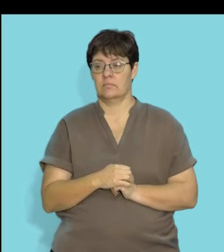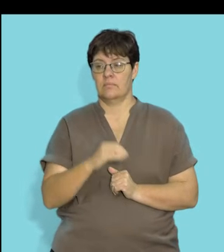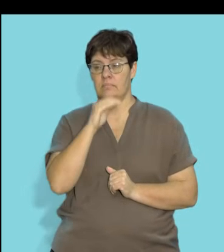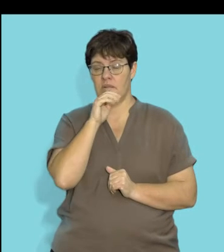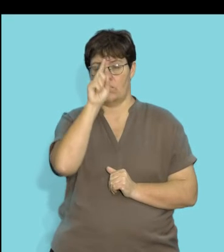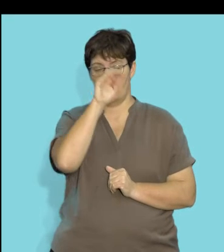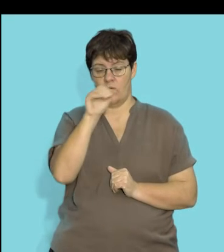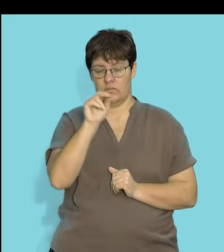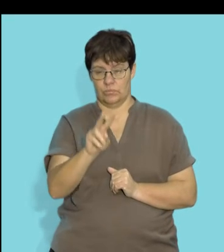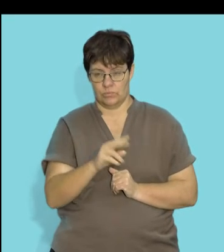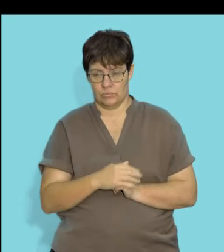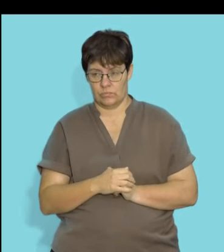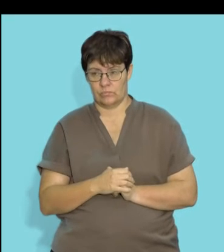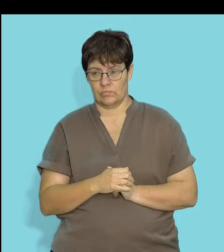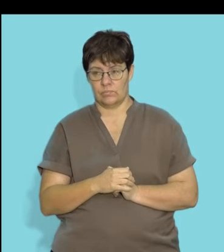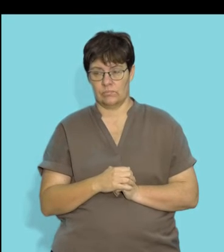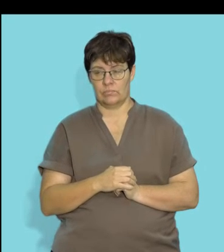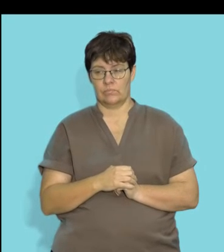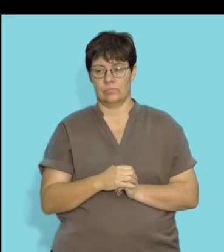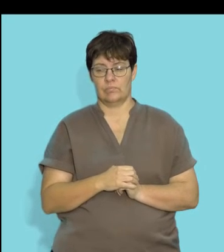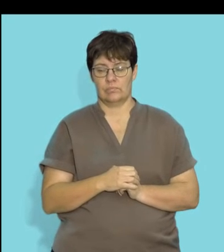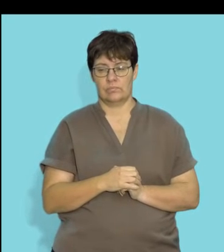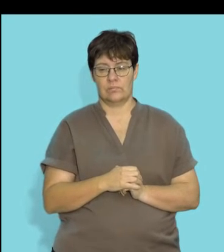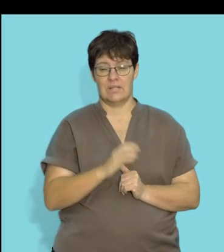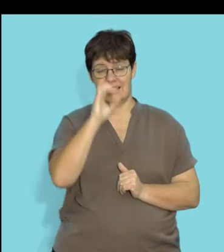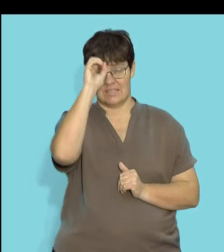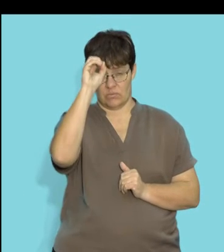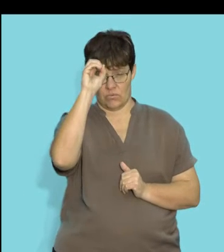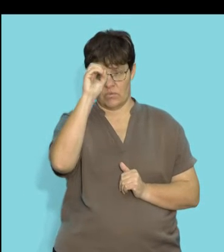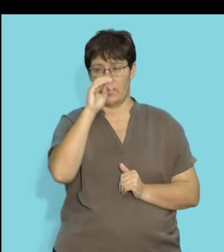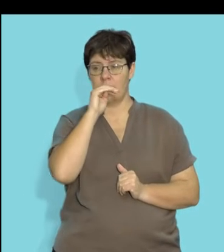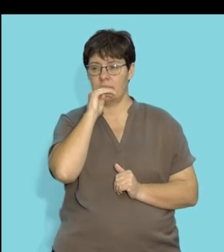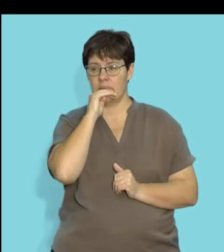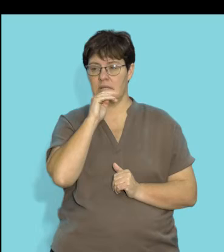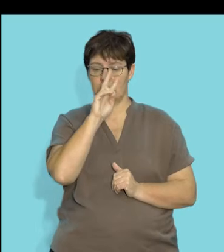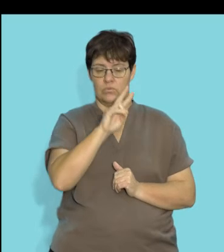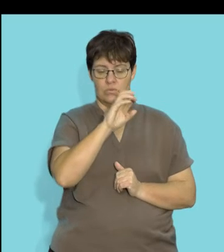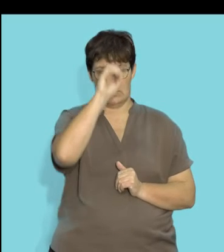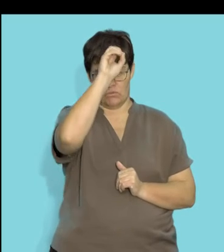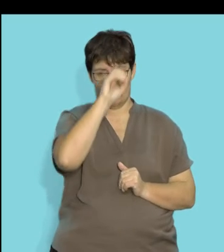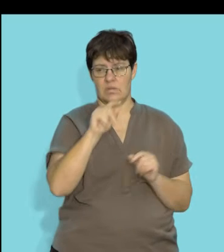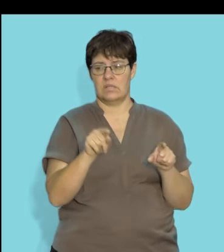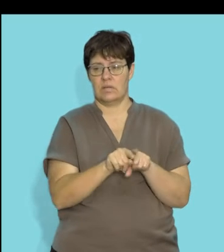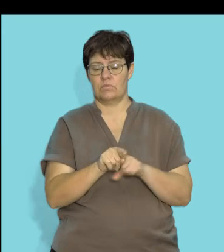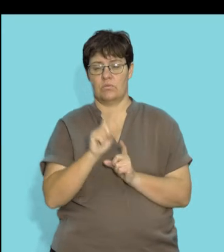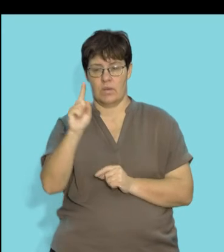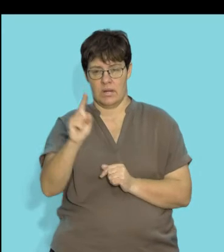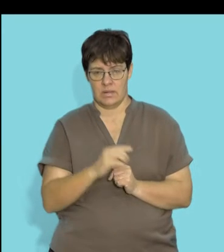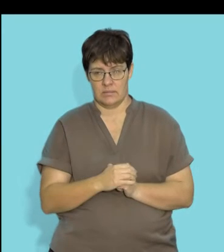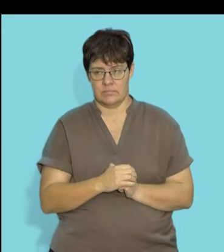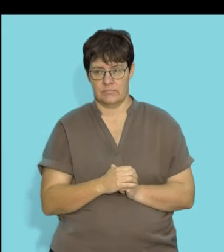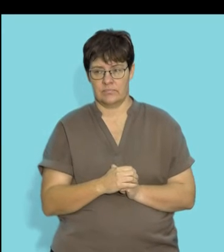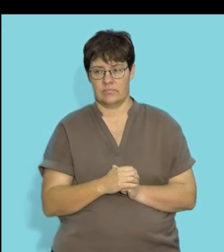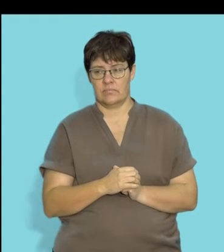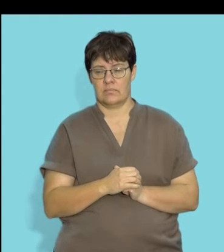which is 1 over 2. And then when my x is 0, it will be 2 to the exponent of 0, which is equals